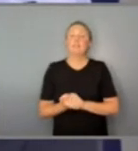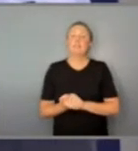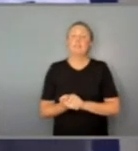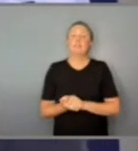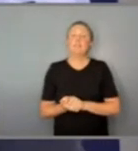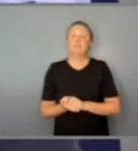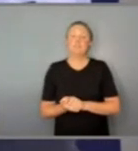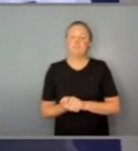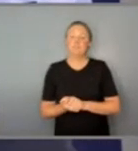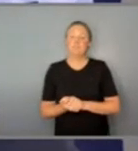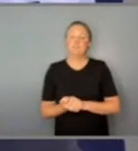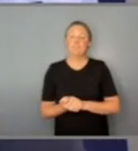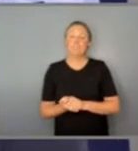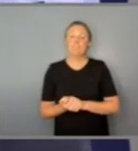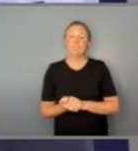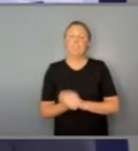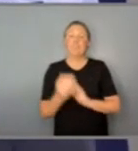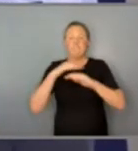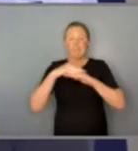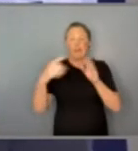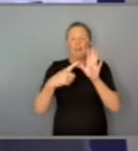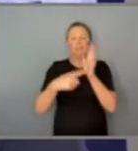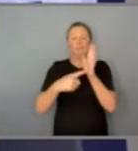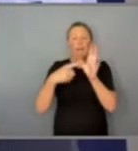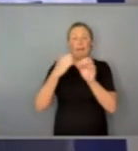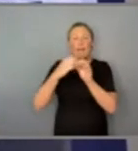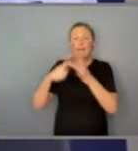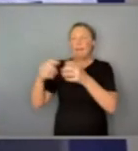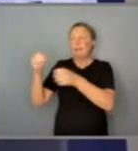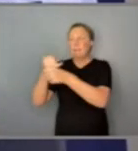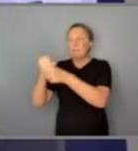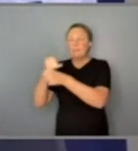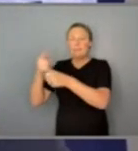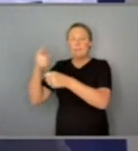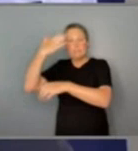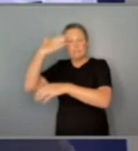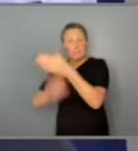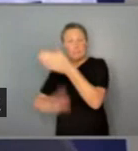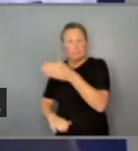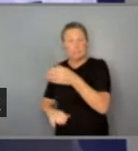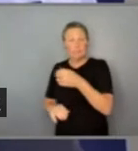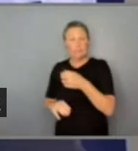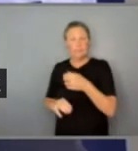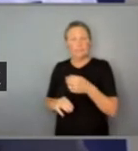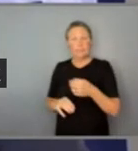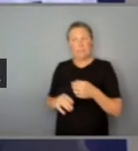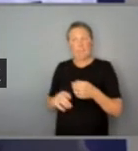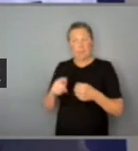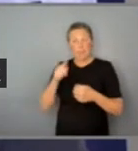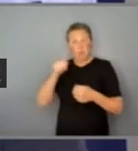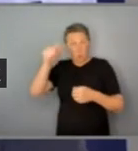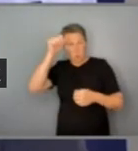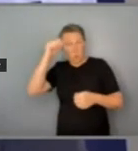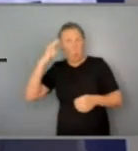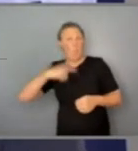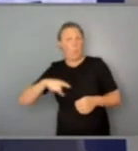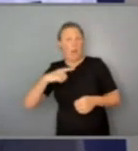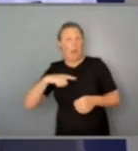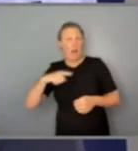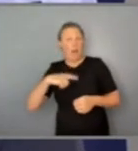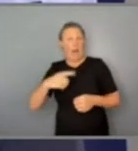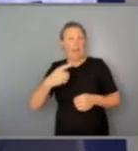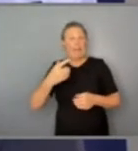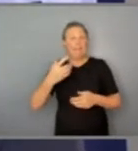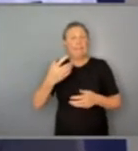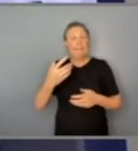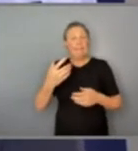any advice given to National Cabinet as to why they've been reluctant so far to bring forward an additional third